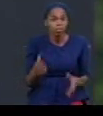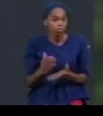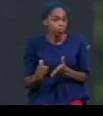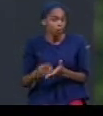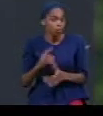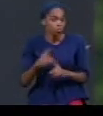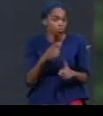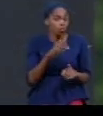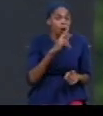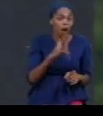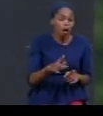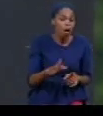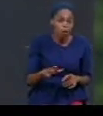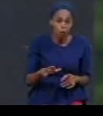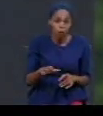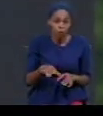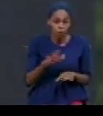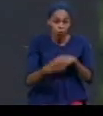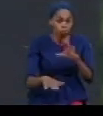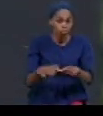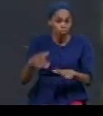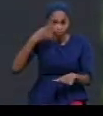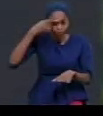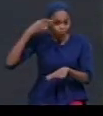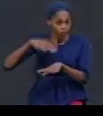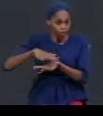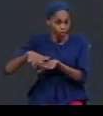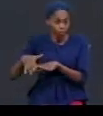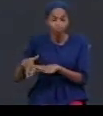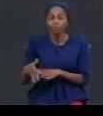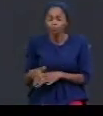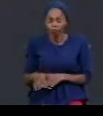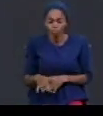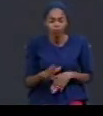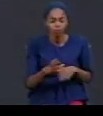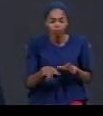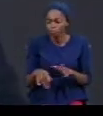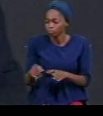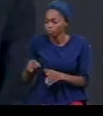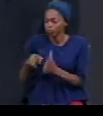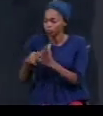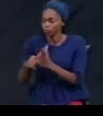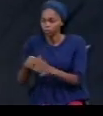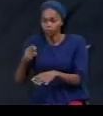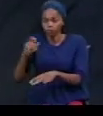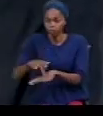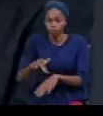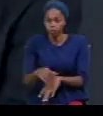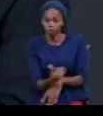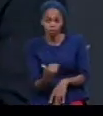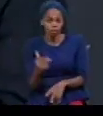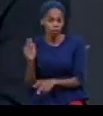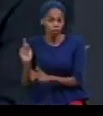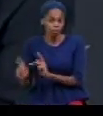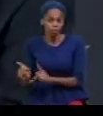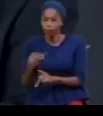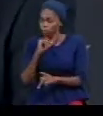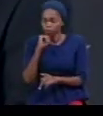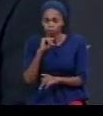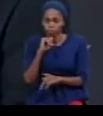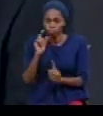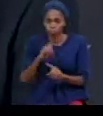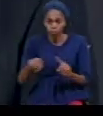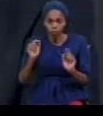on another person. There's nothing to that person, just shadow. The shadow of a boxer.